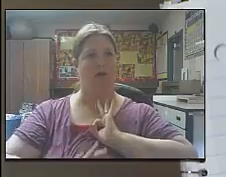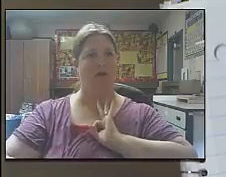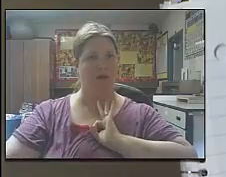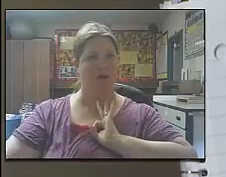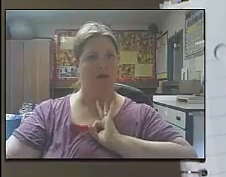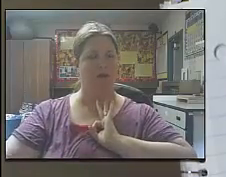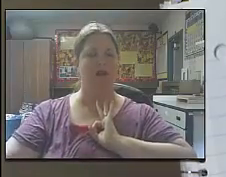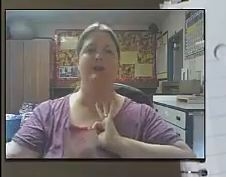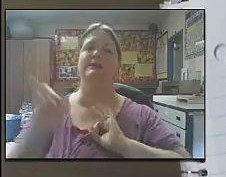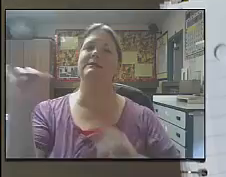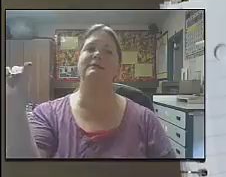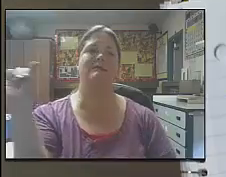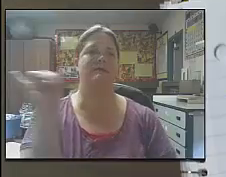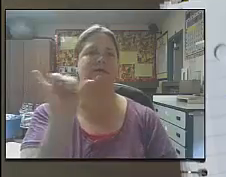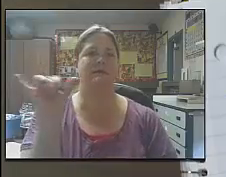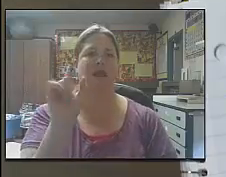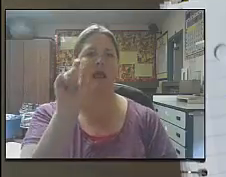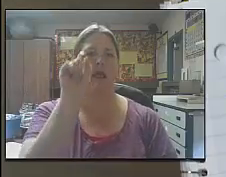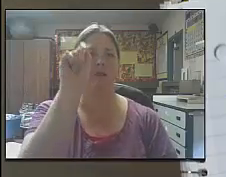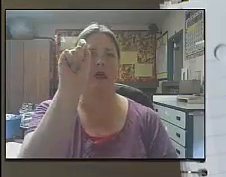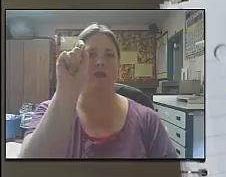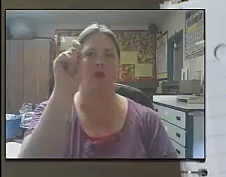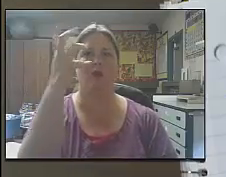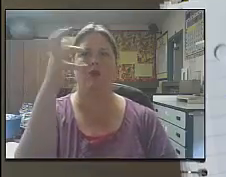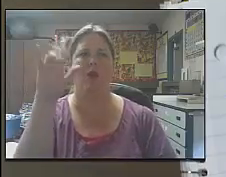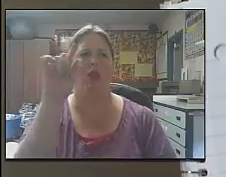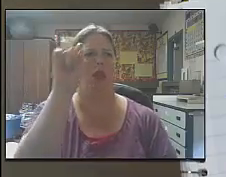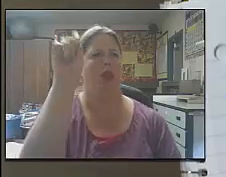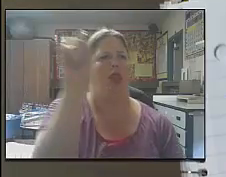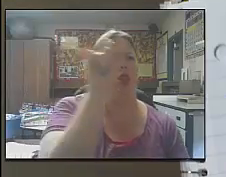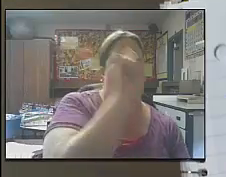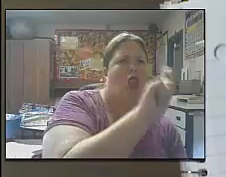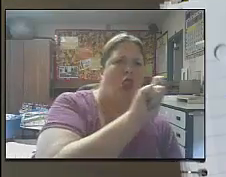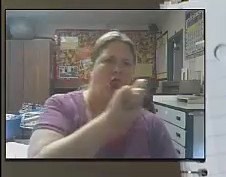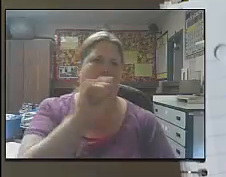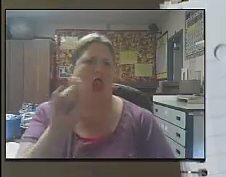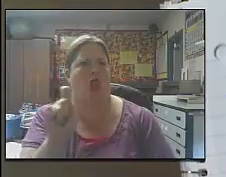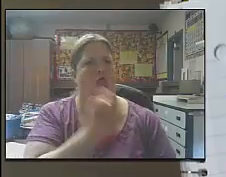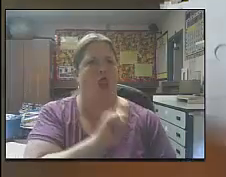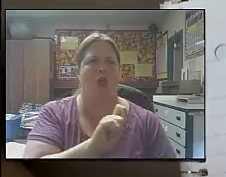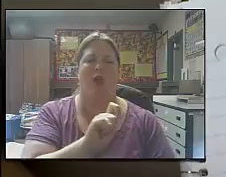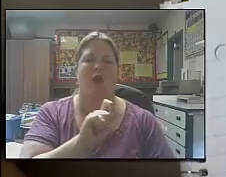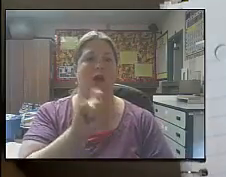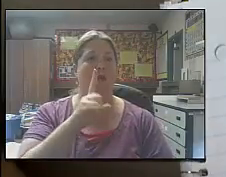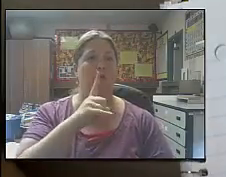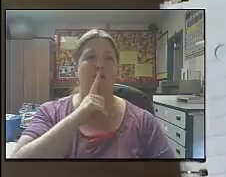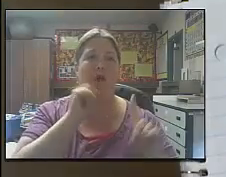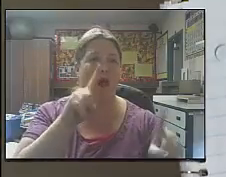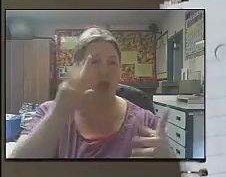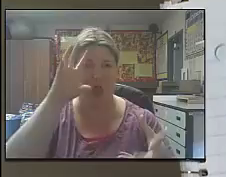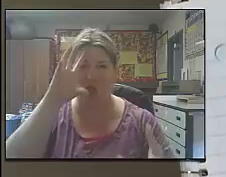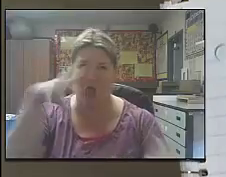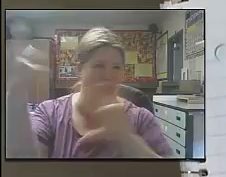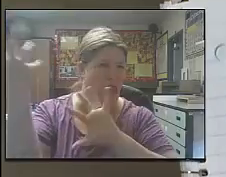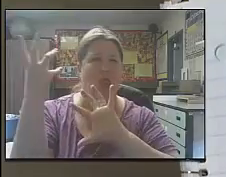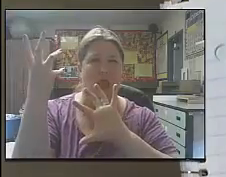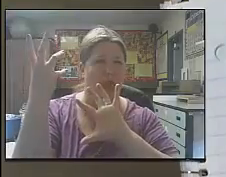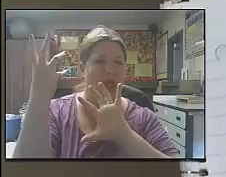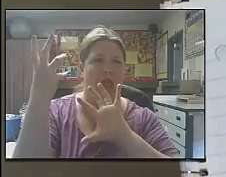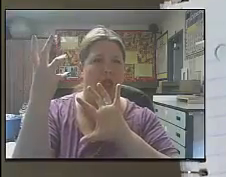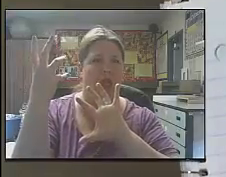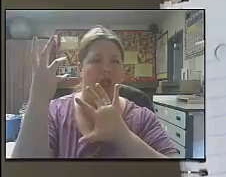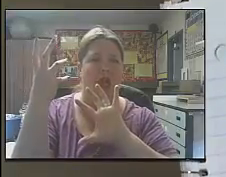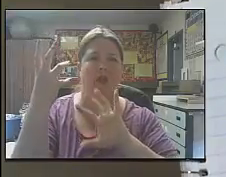are here and here and here, your answer is going to be crazy wonky. That is a big, bad